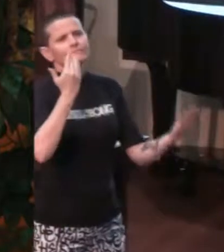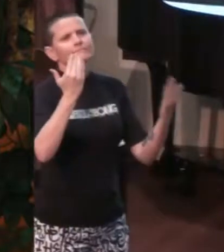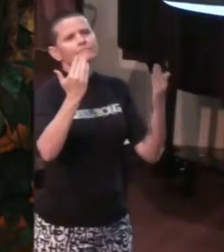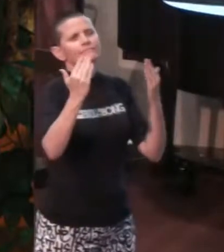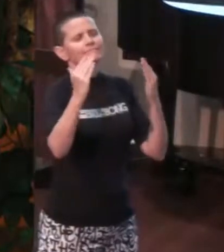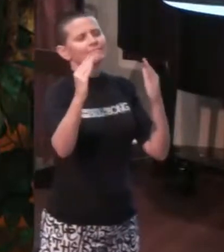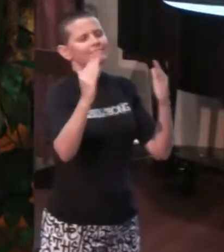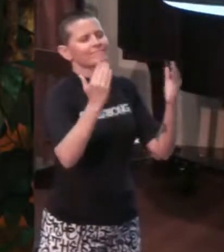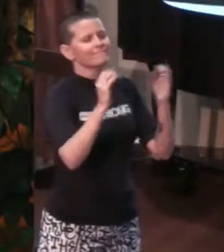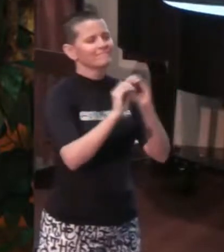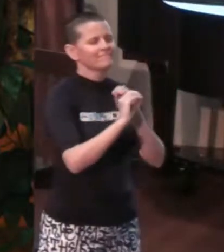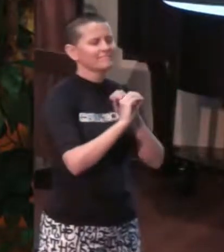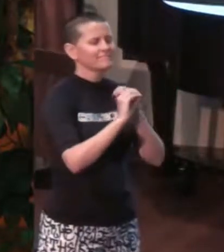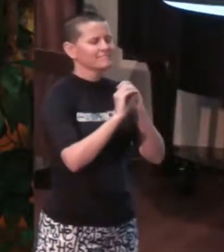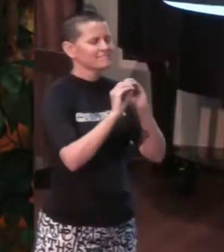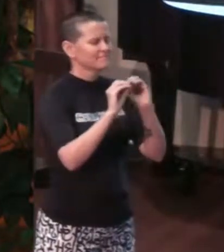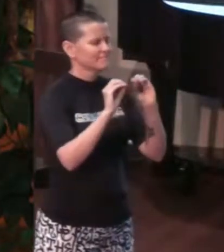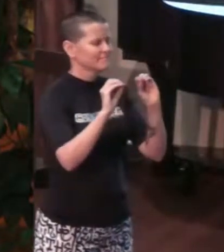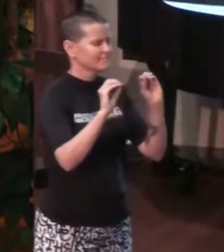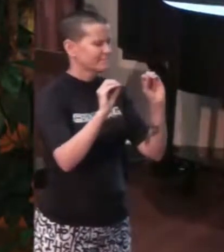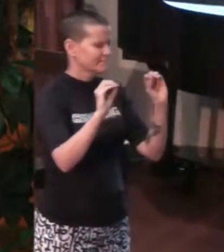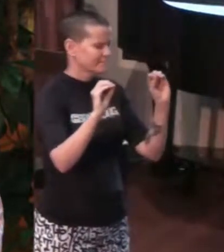There's nothing